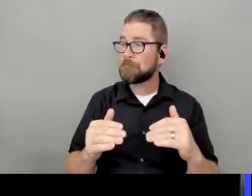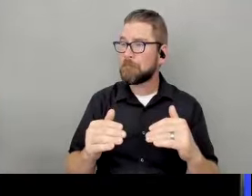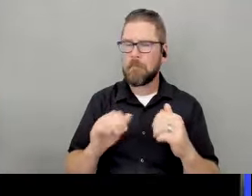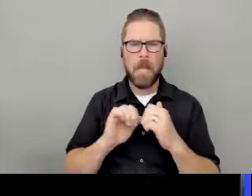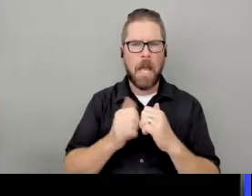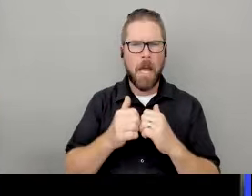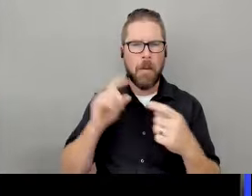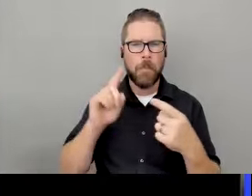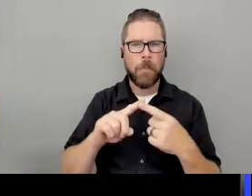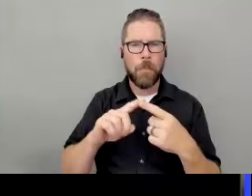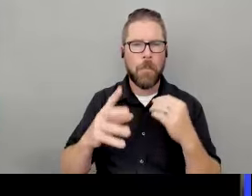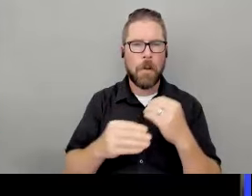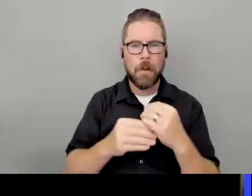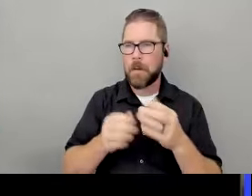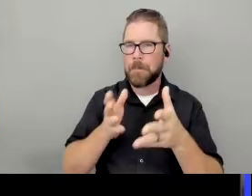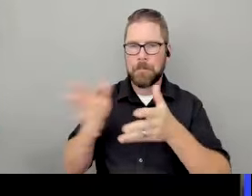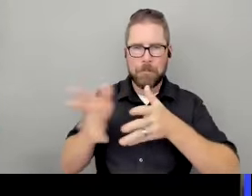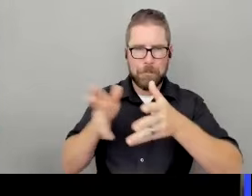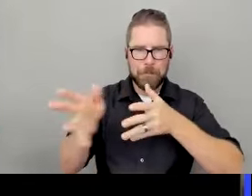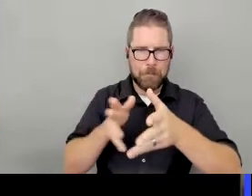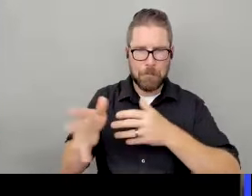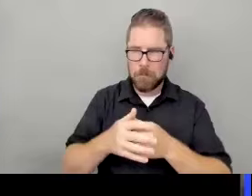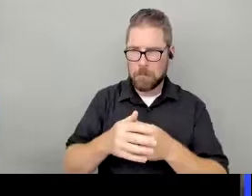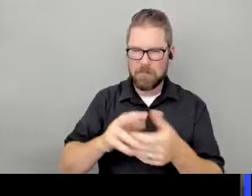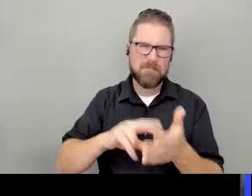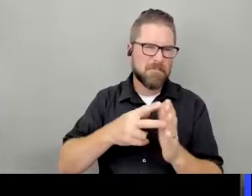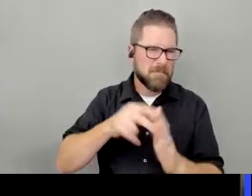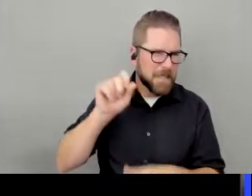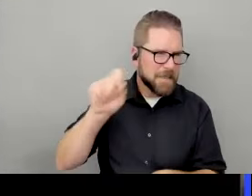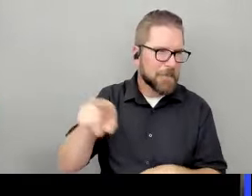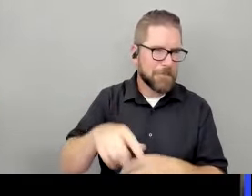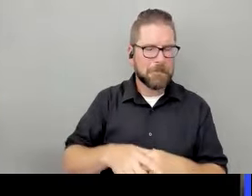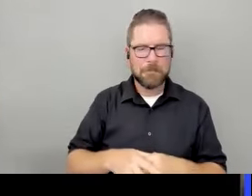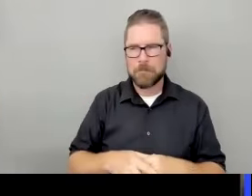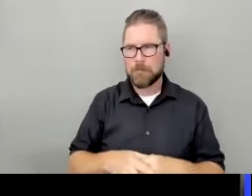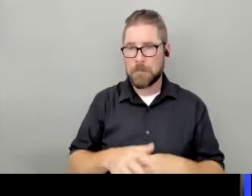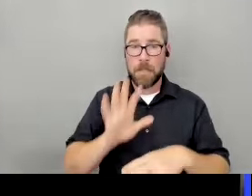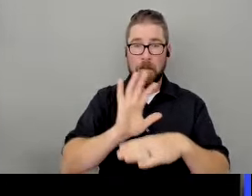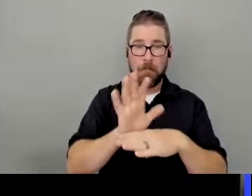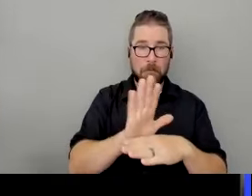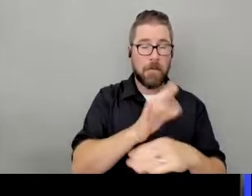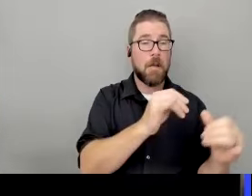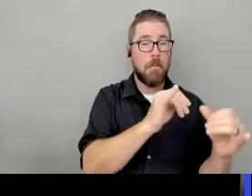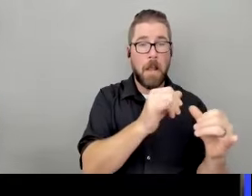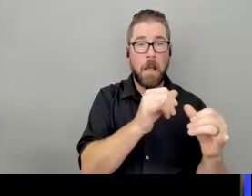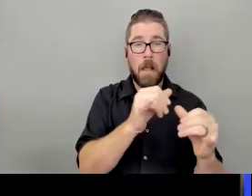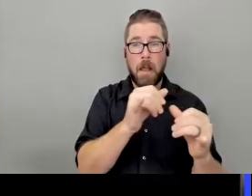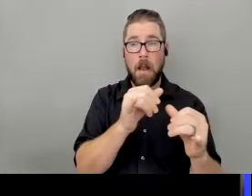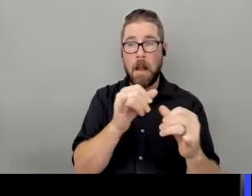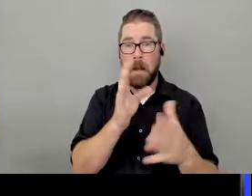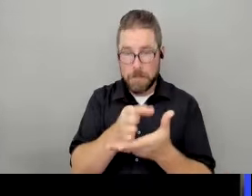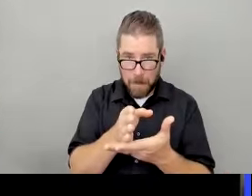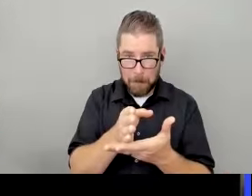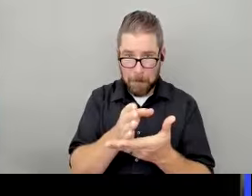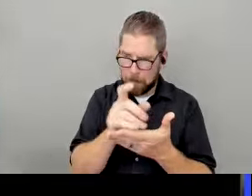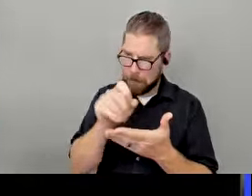interaction is a question. It stops the video and it's going to ask the student a question. And all